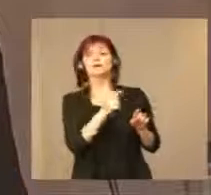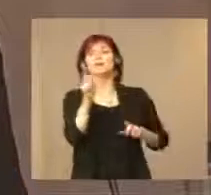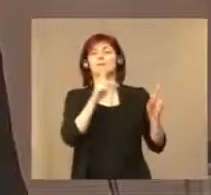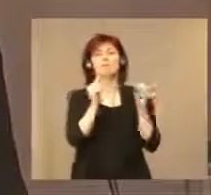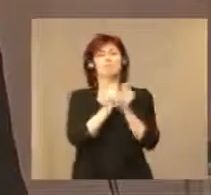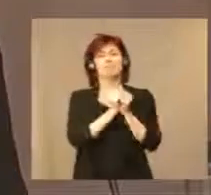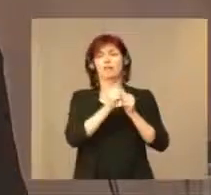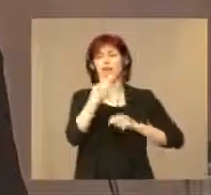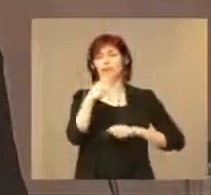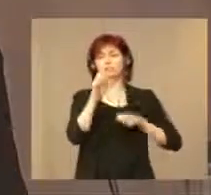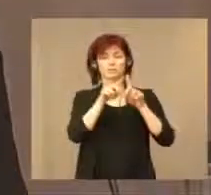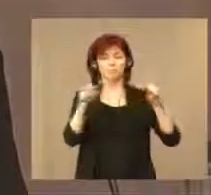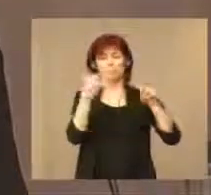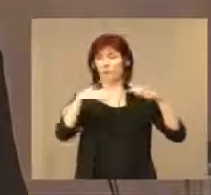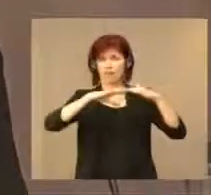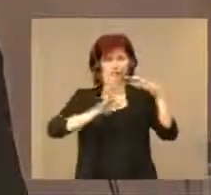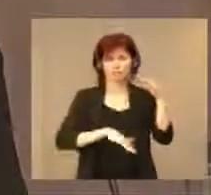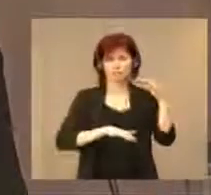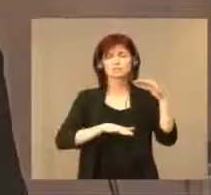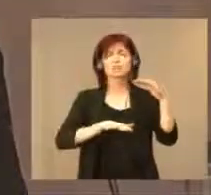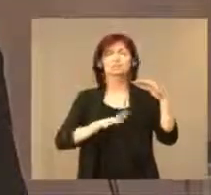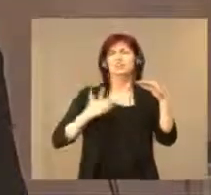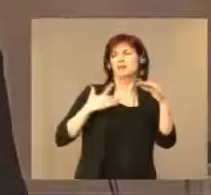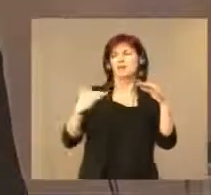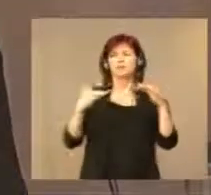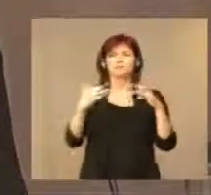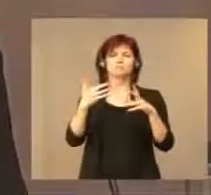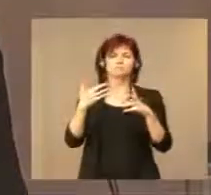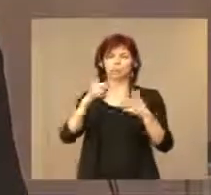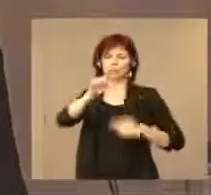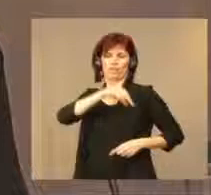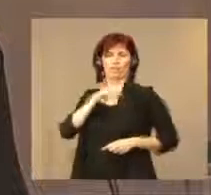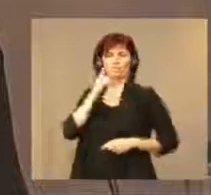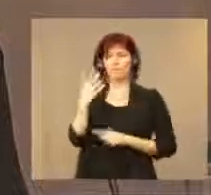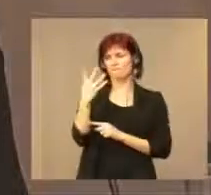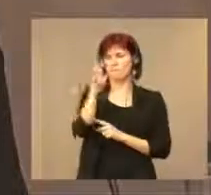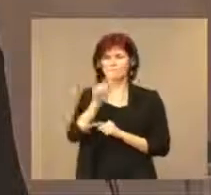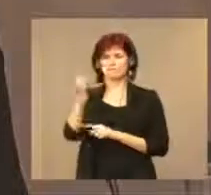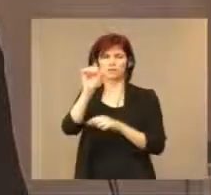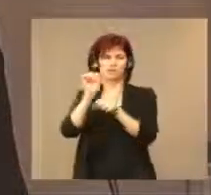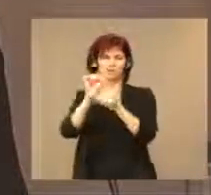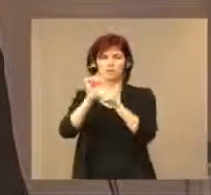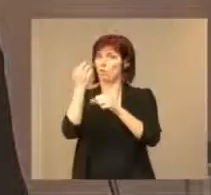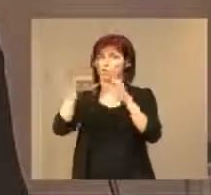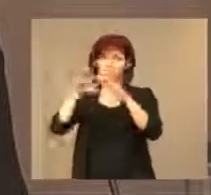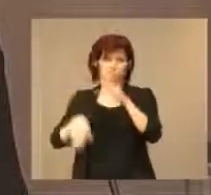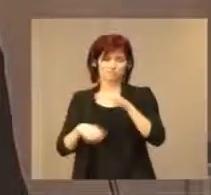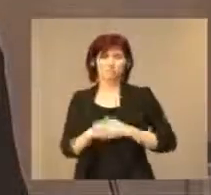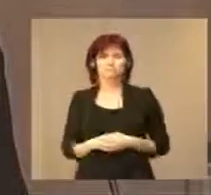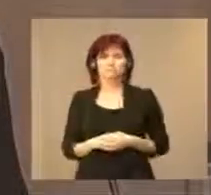school diploma qualify for 4% of the jobs. Over the next 10 to 20 years,